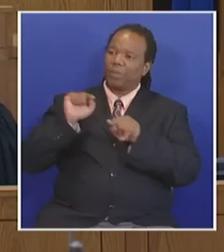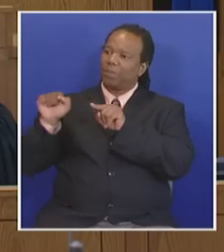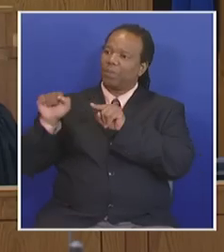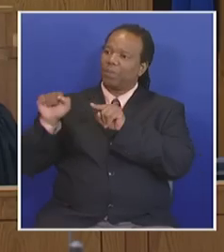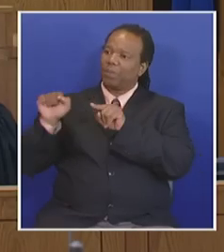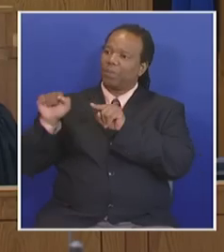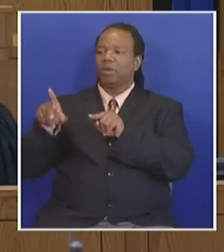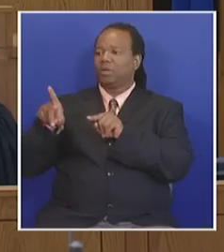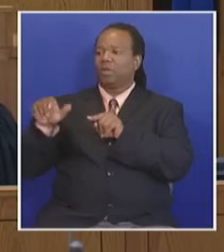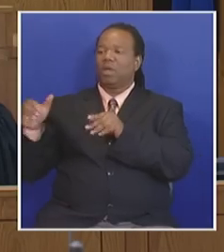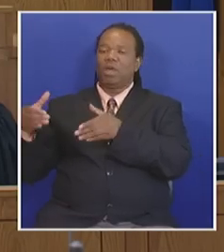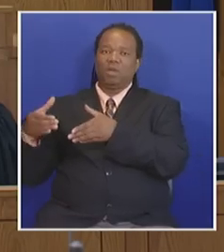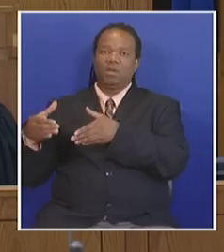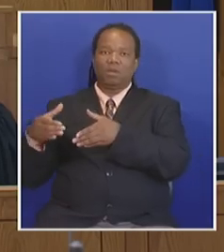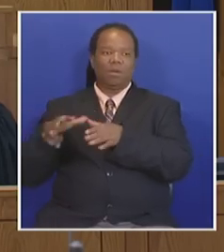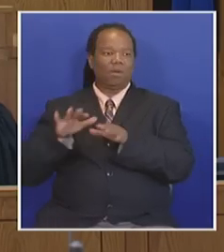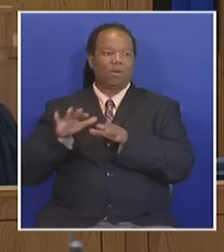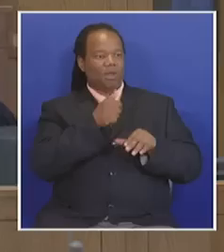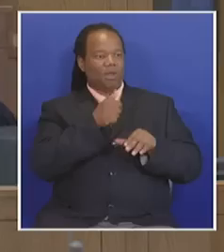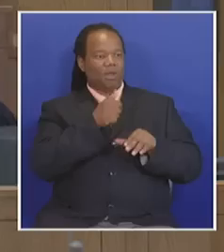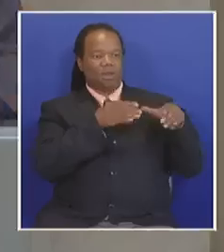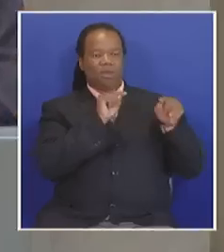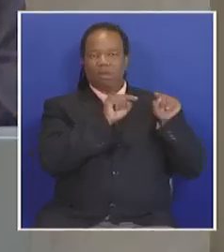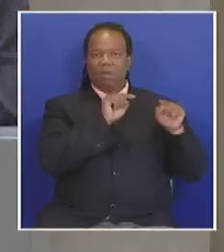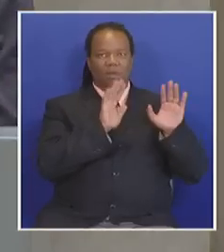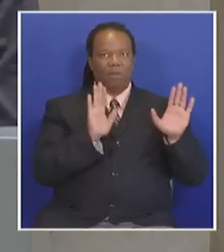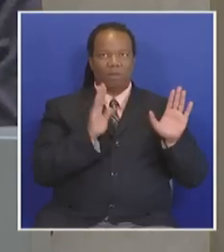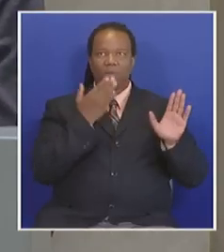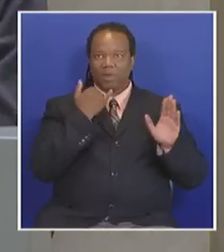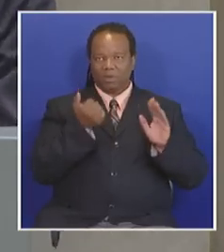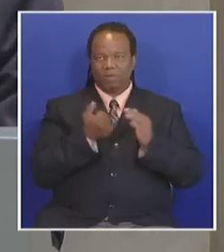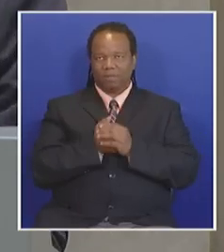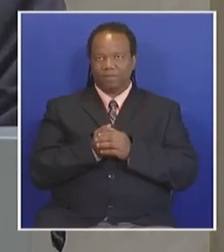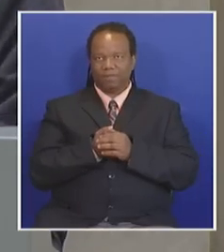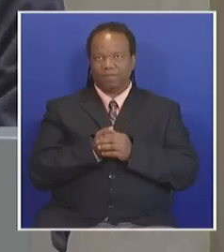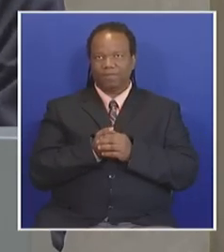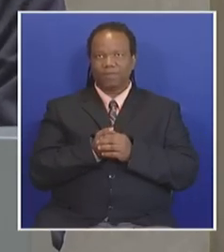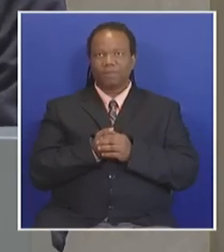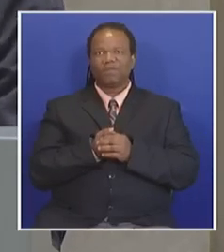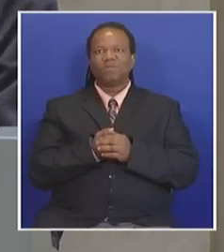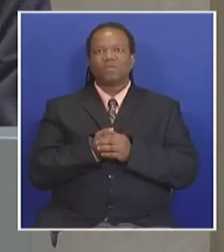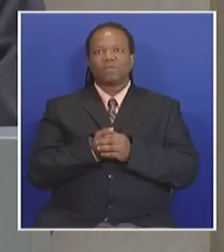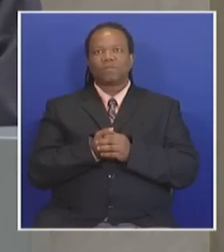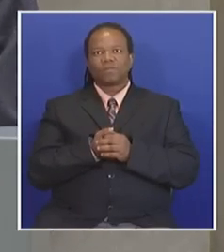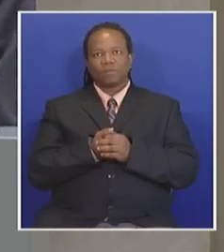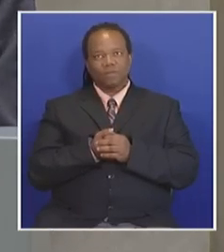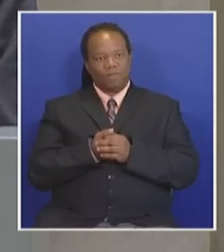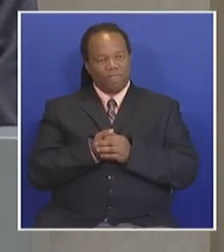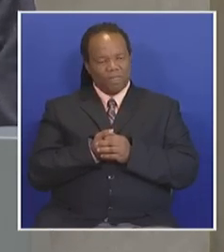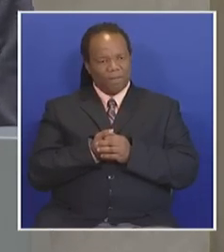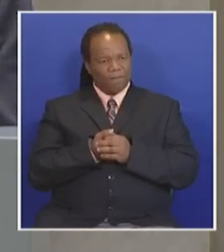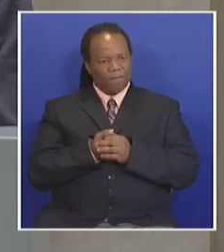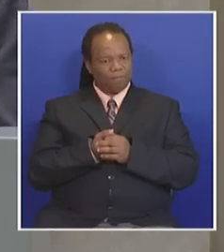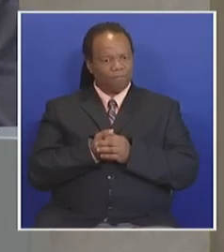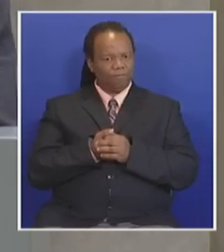membership. I'll do that, Chair. With clarion call that I make to the